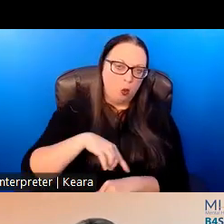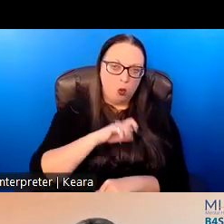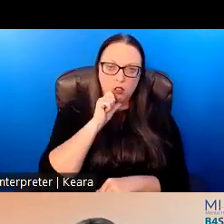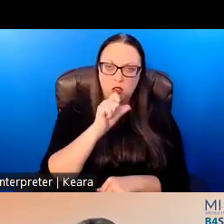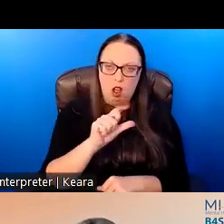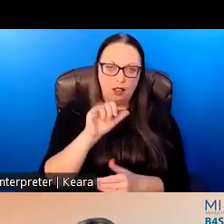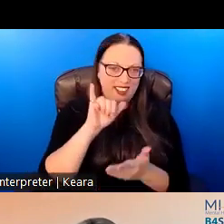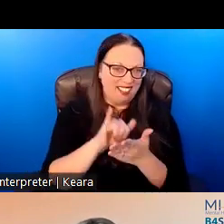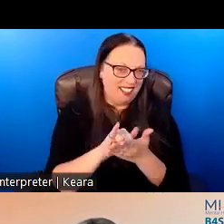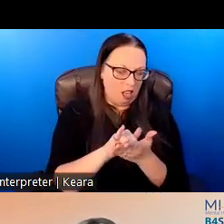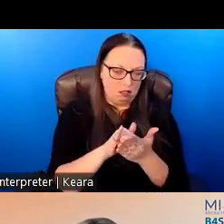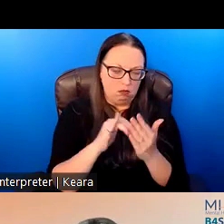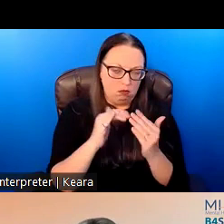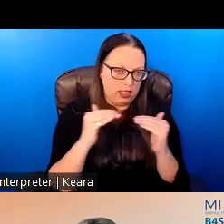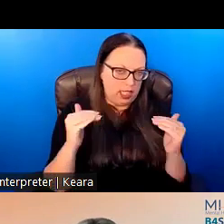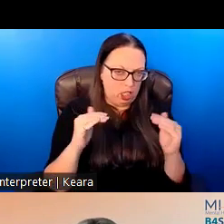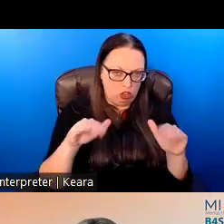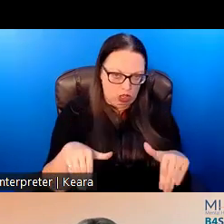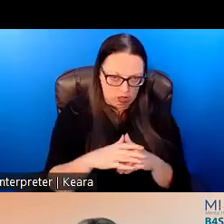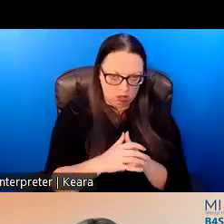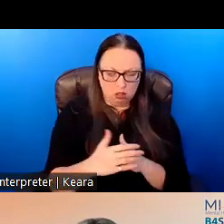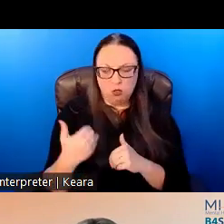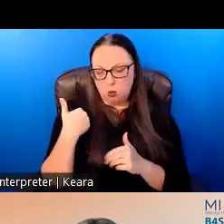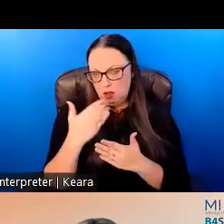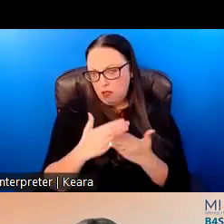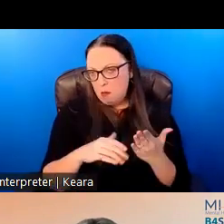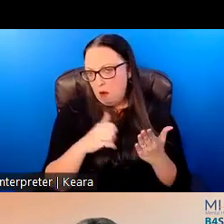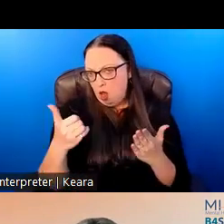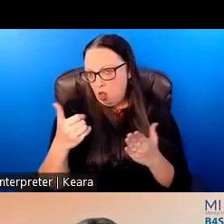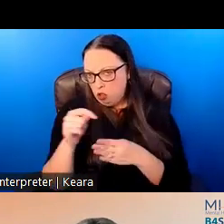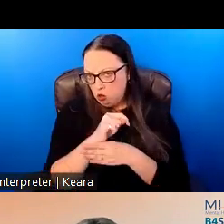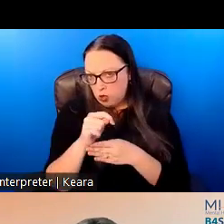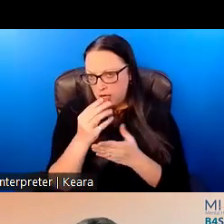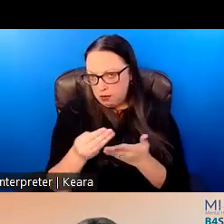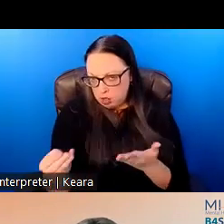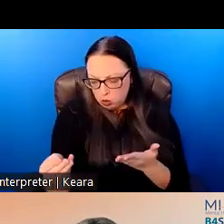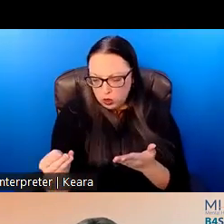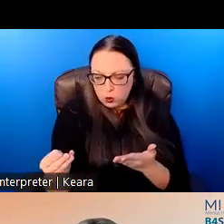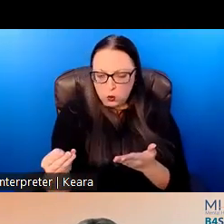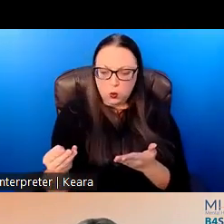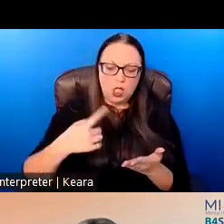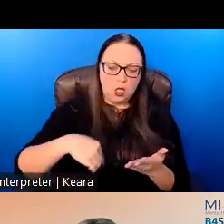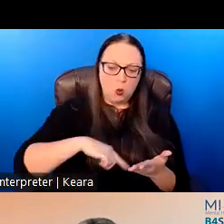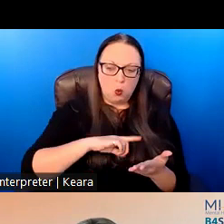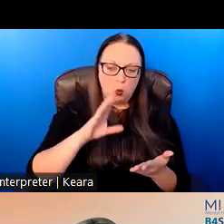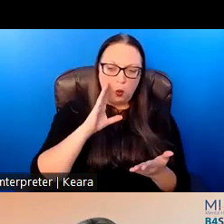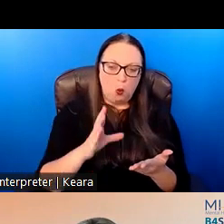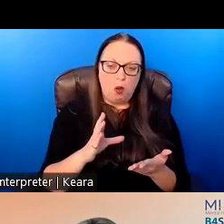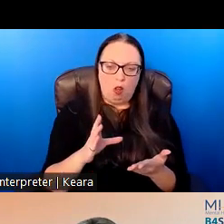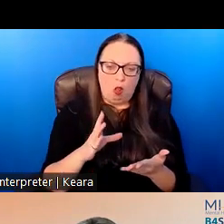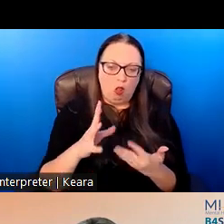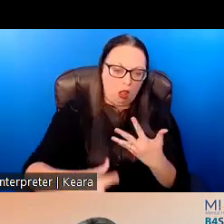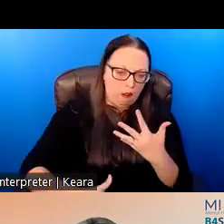that stage yet. So we do have some other training materials that we will be